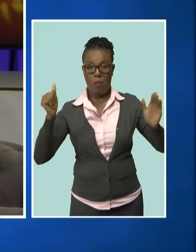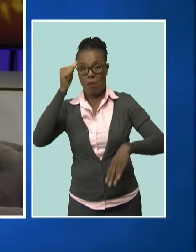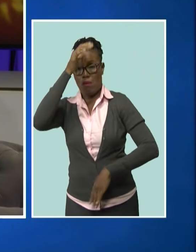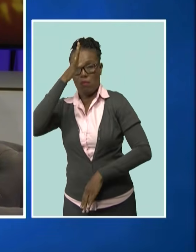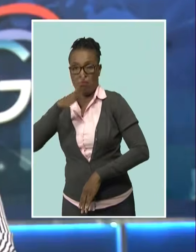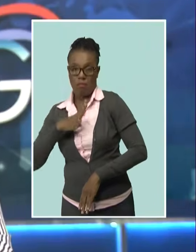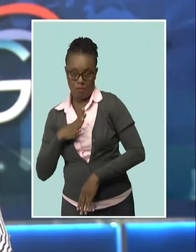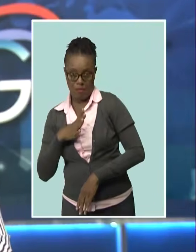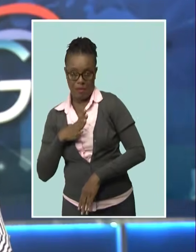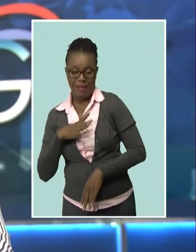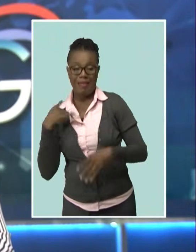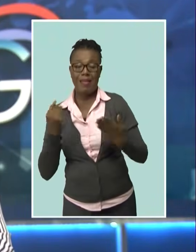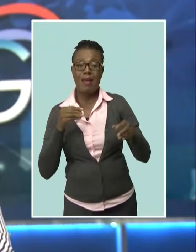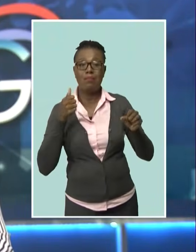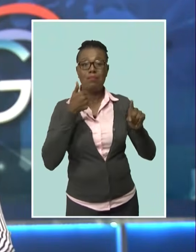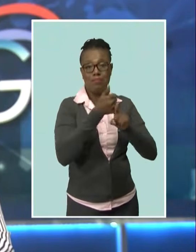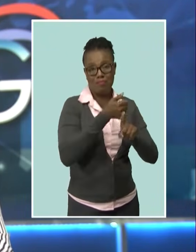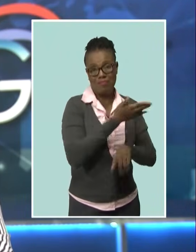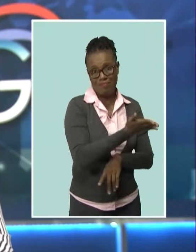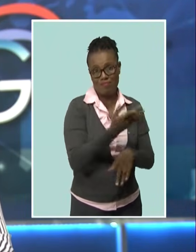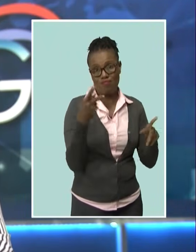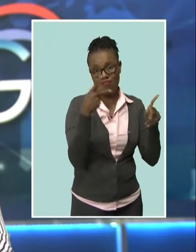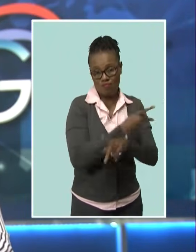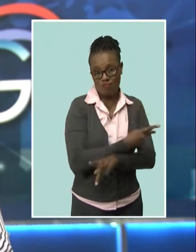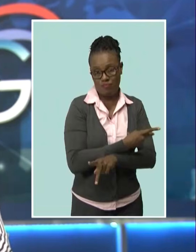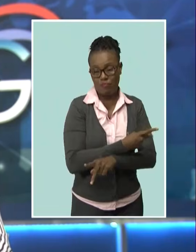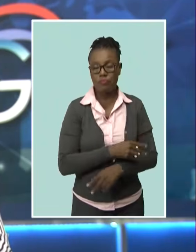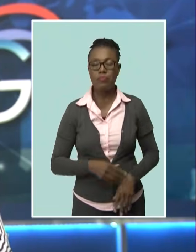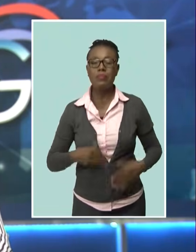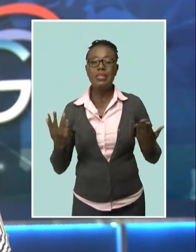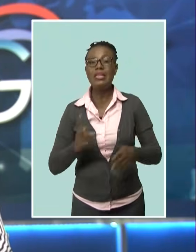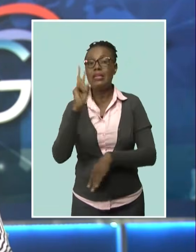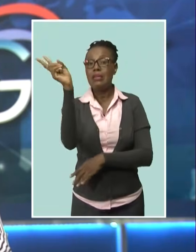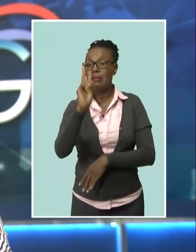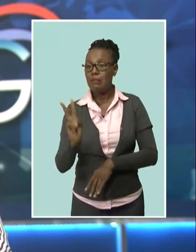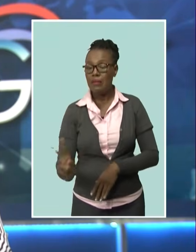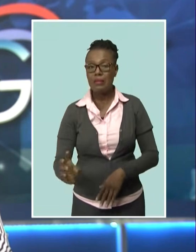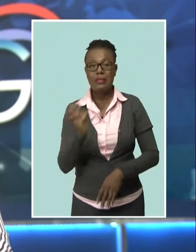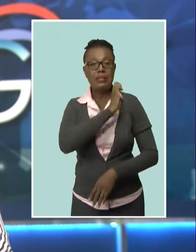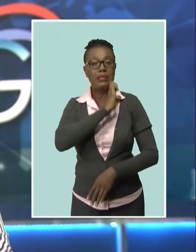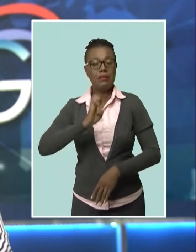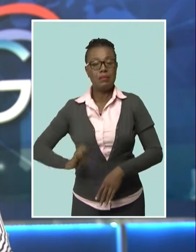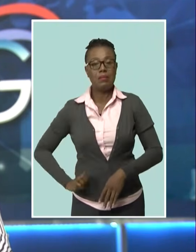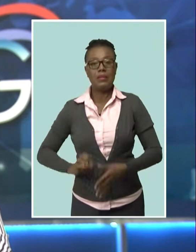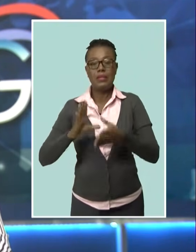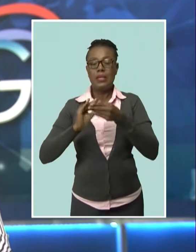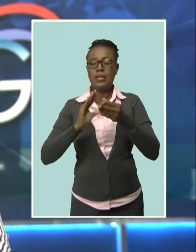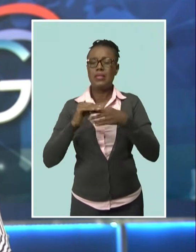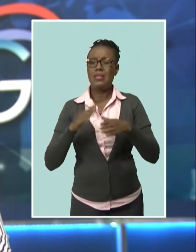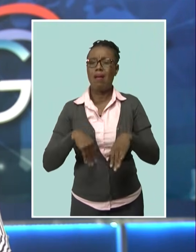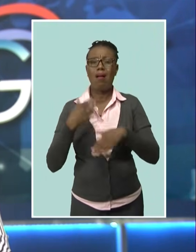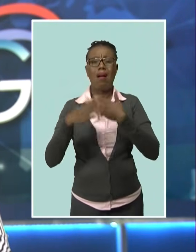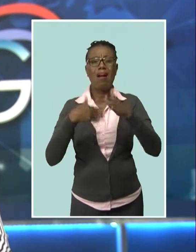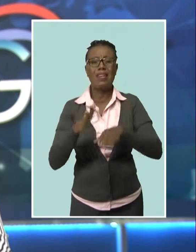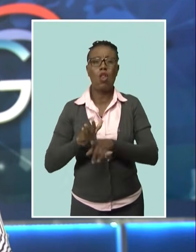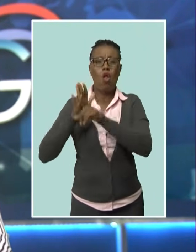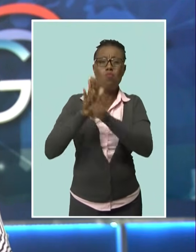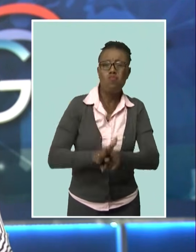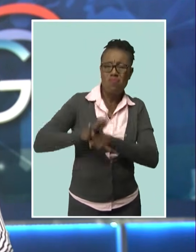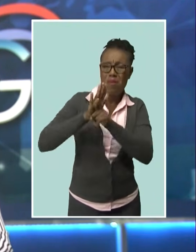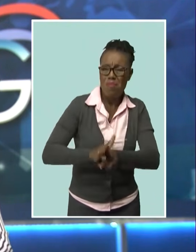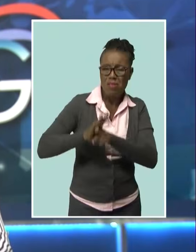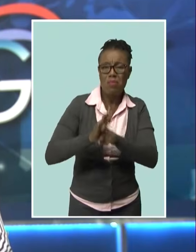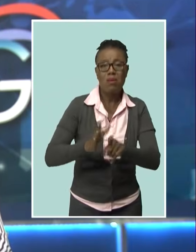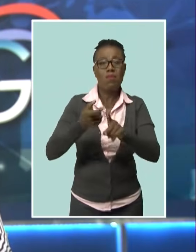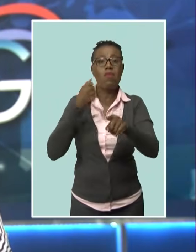male. The Venezuelan embassy in Barbados has condemned what it calls ongoing aggression by the United